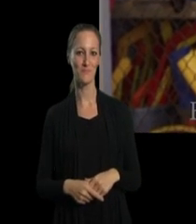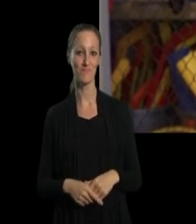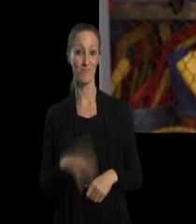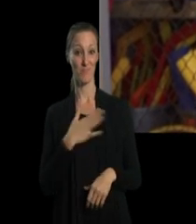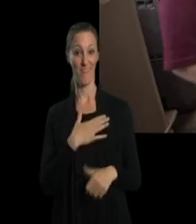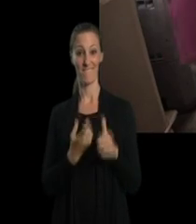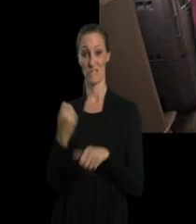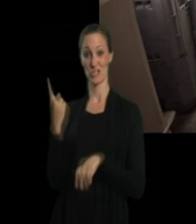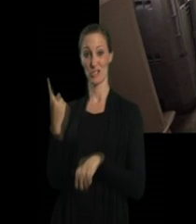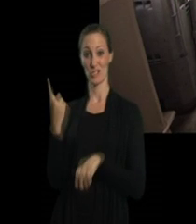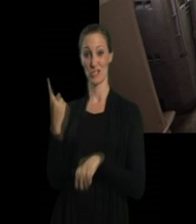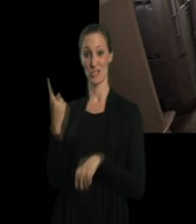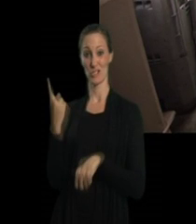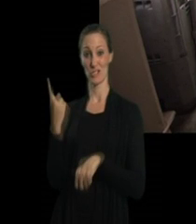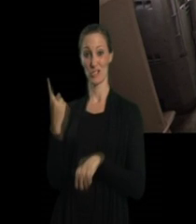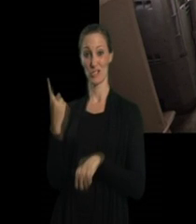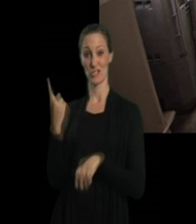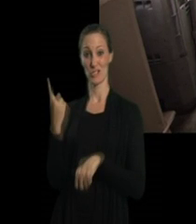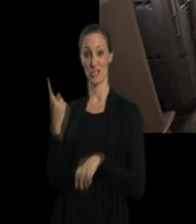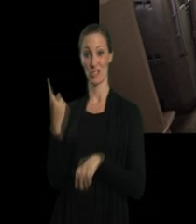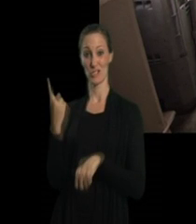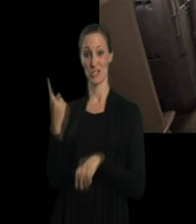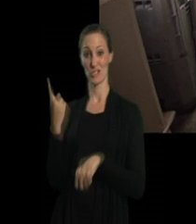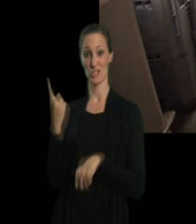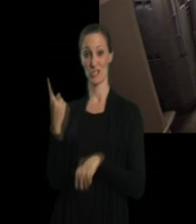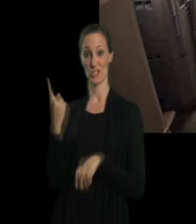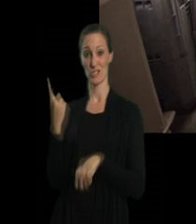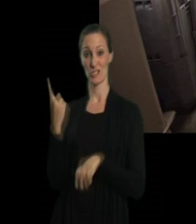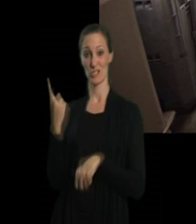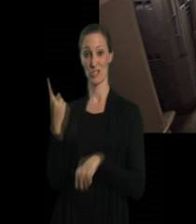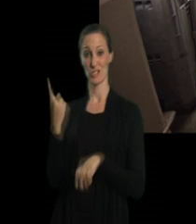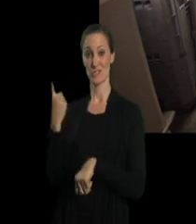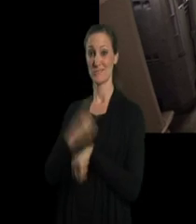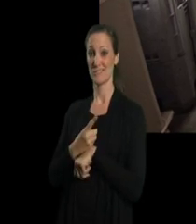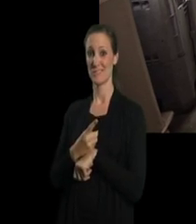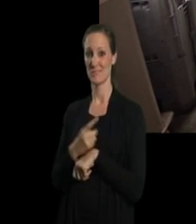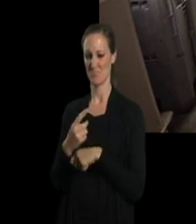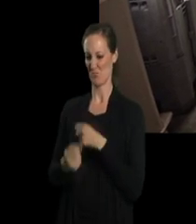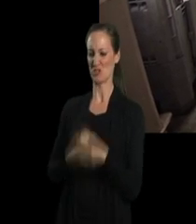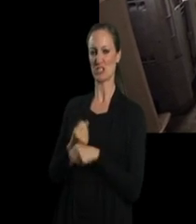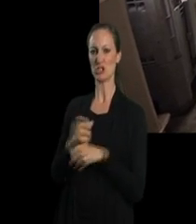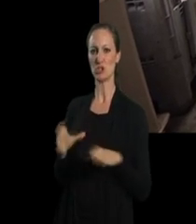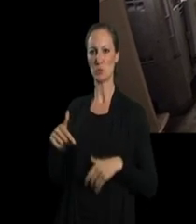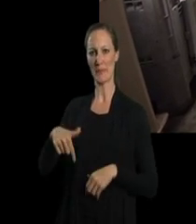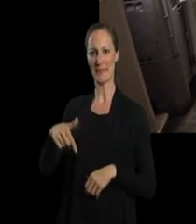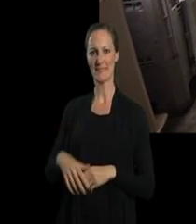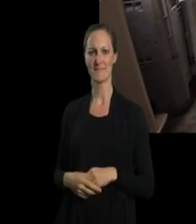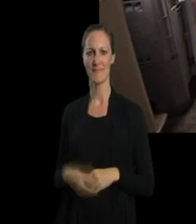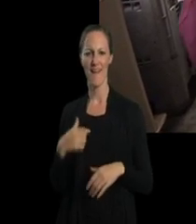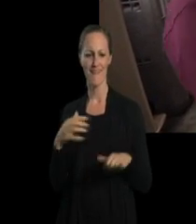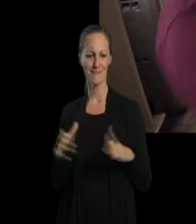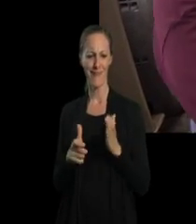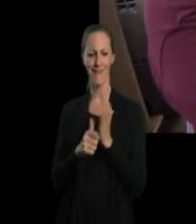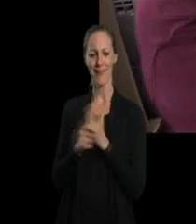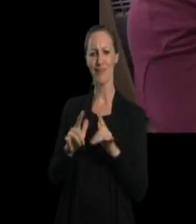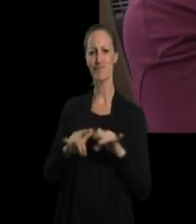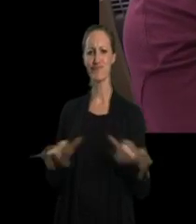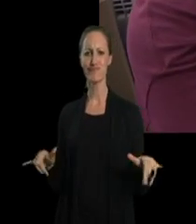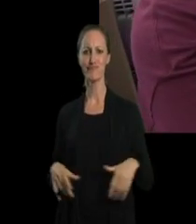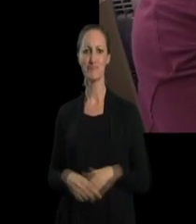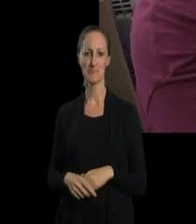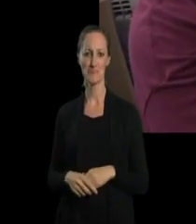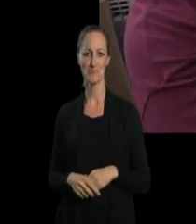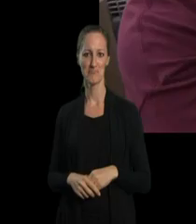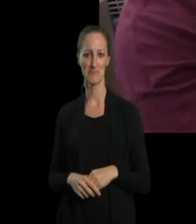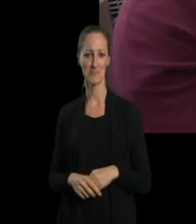with the kids. Dorothy Sherrill prepares and labels packages for shipping. This was my first year of doing this,